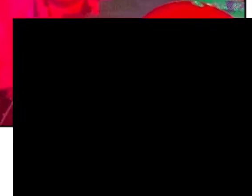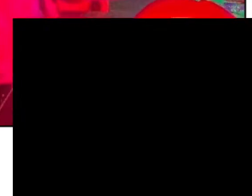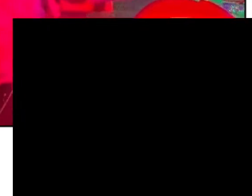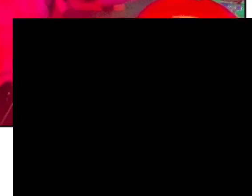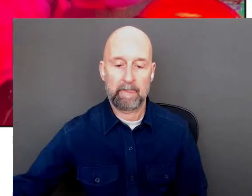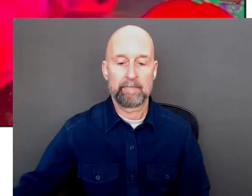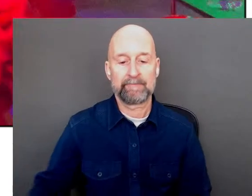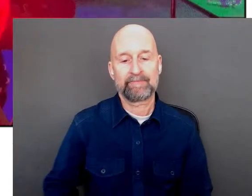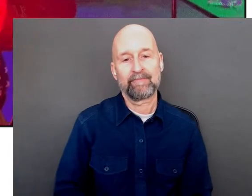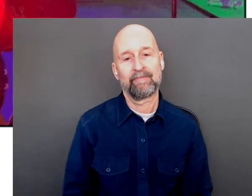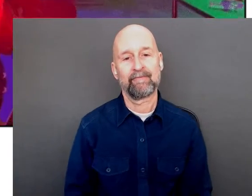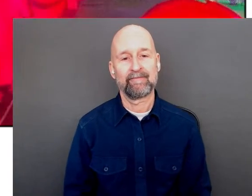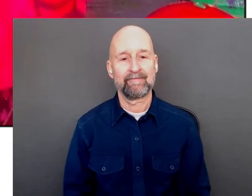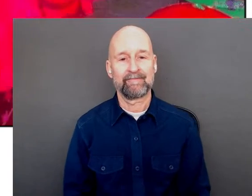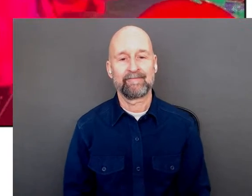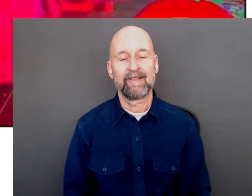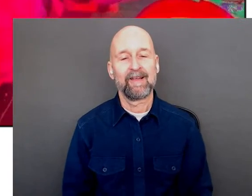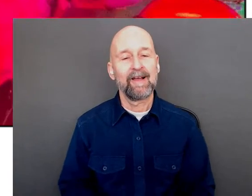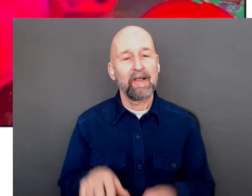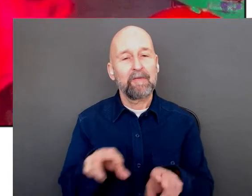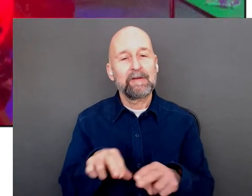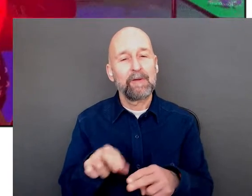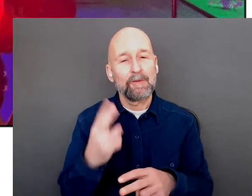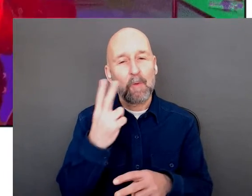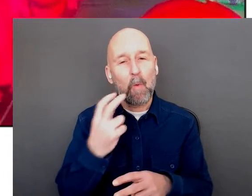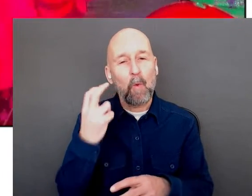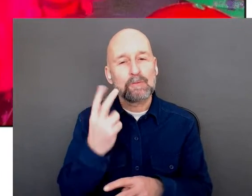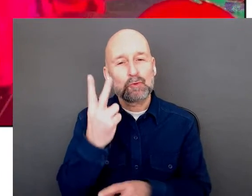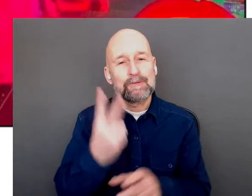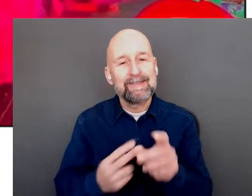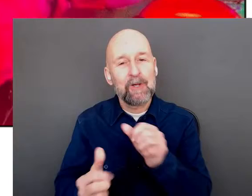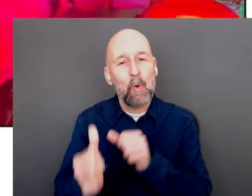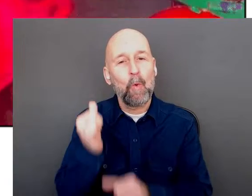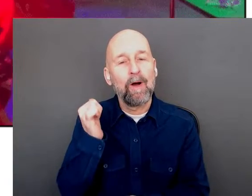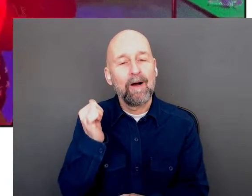The video is a bit dated. It's about 2 years old, so it doesn't include like a